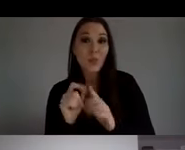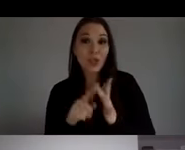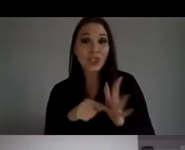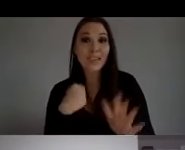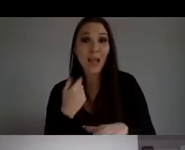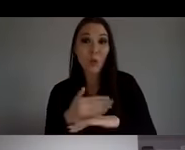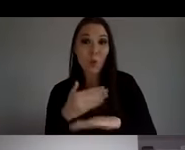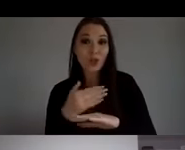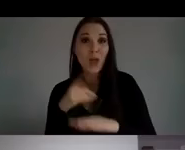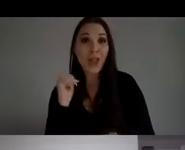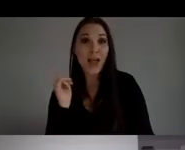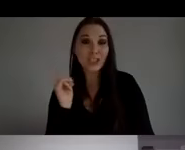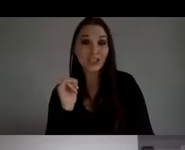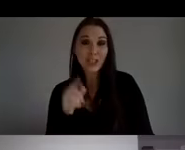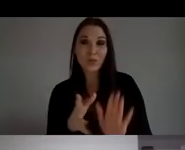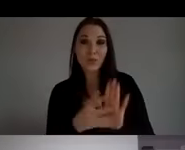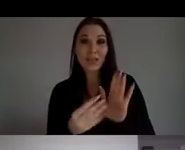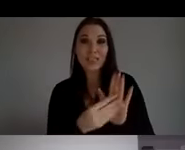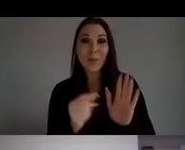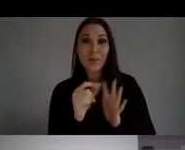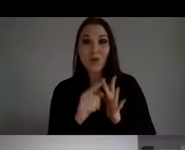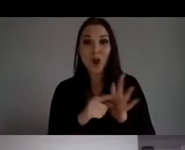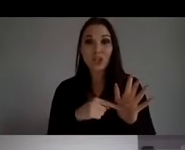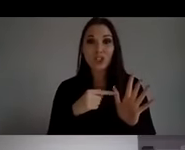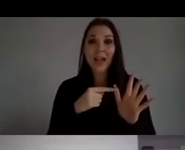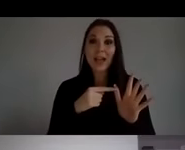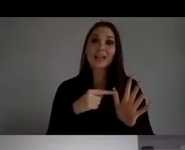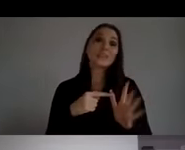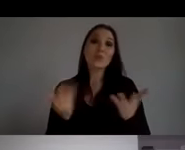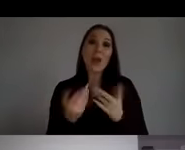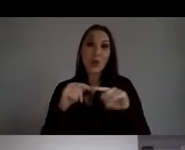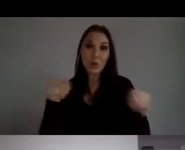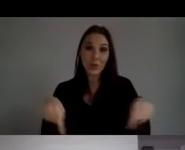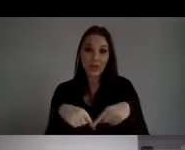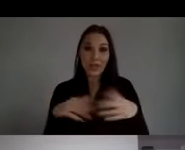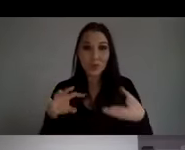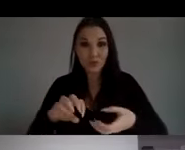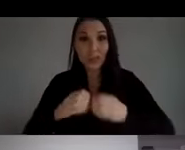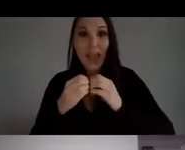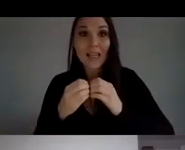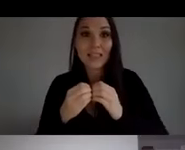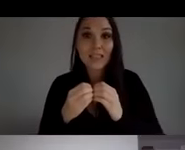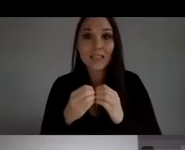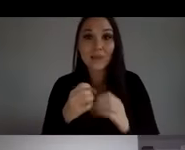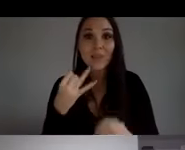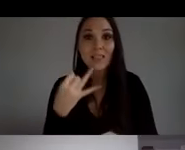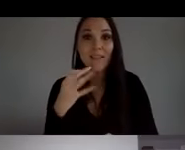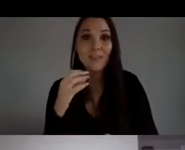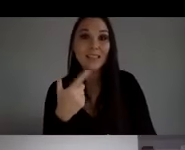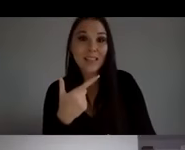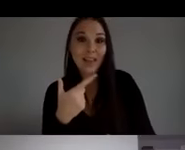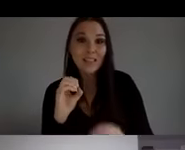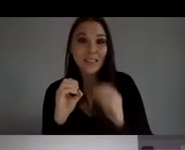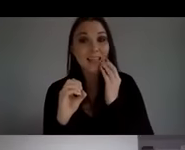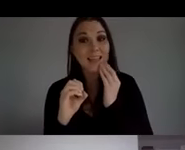on last year was, for example, a project where we created saliency heat maps. So you start